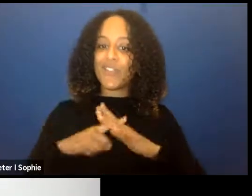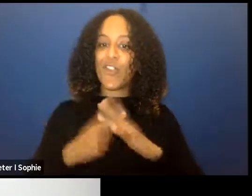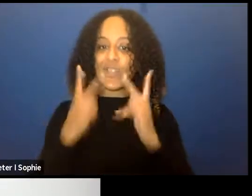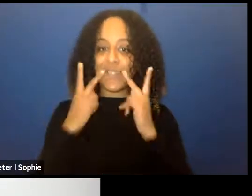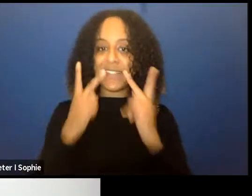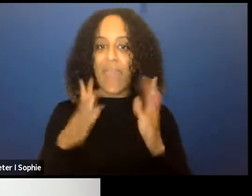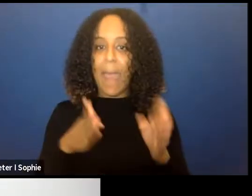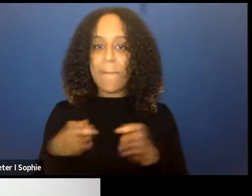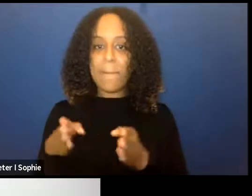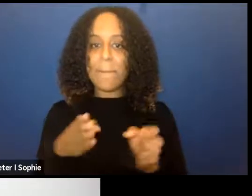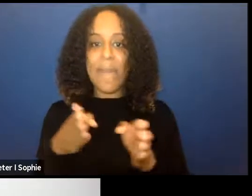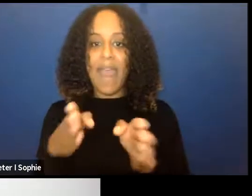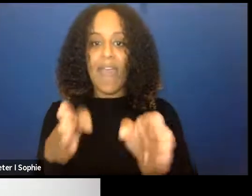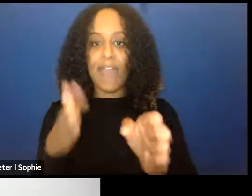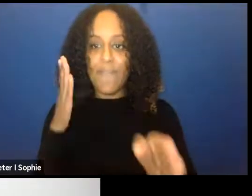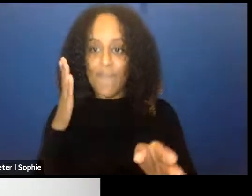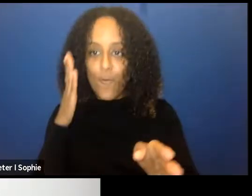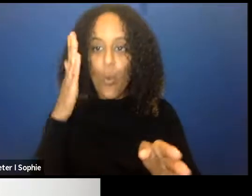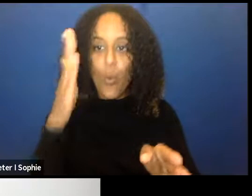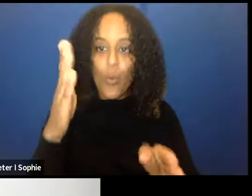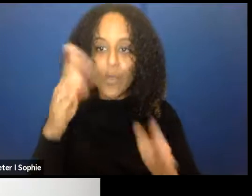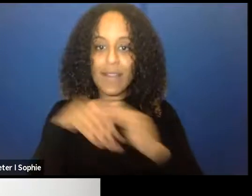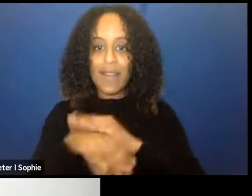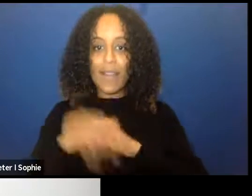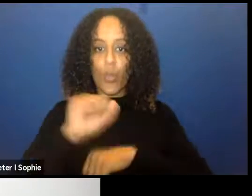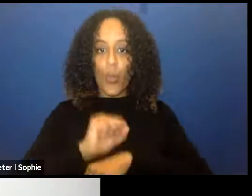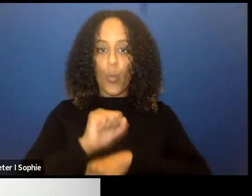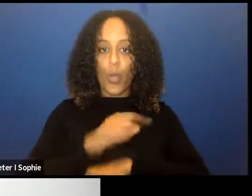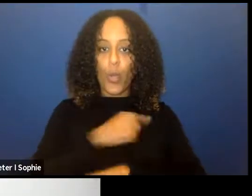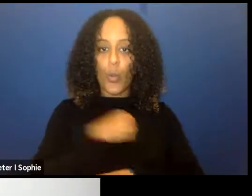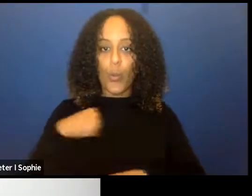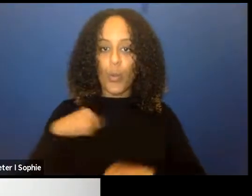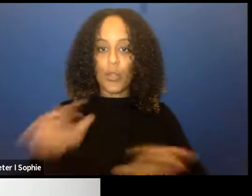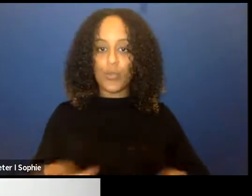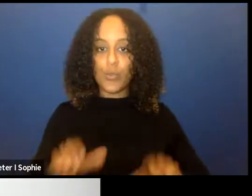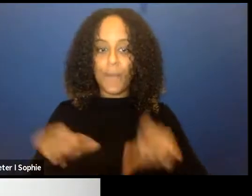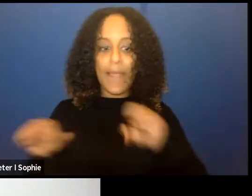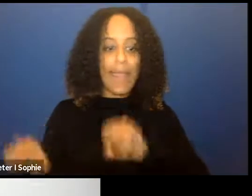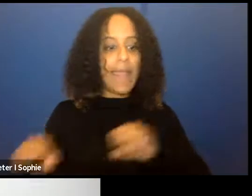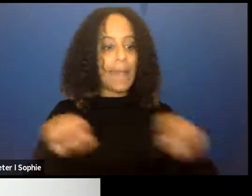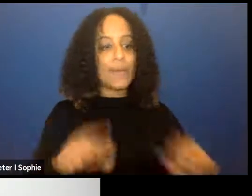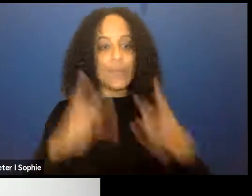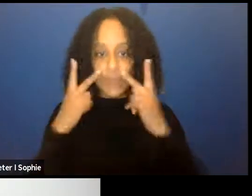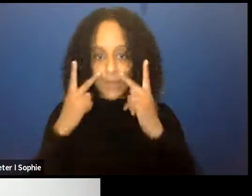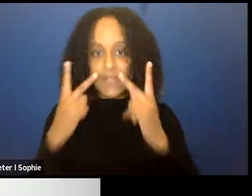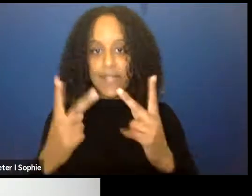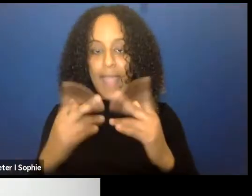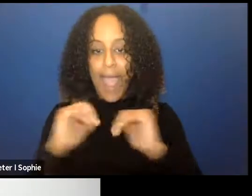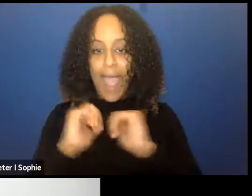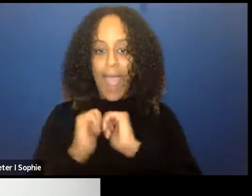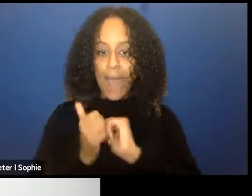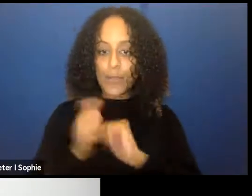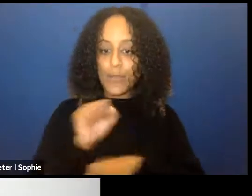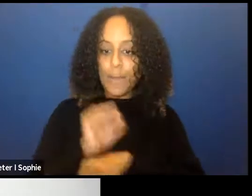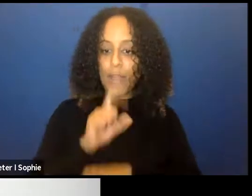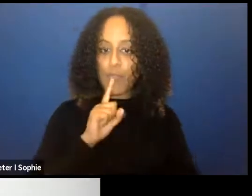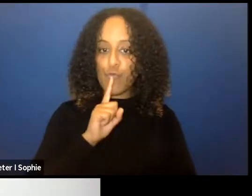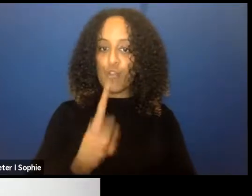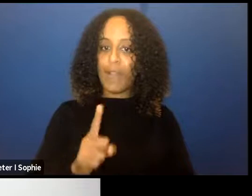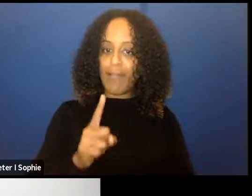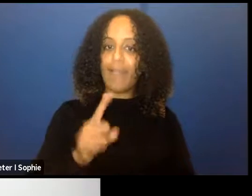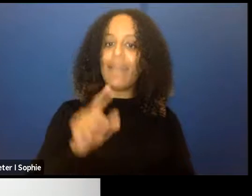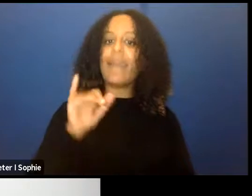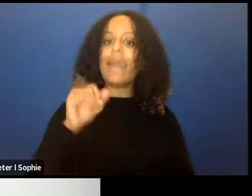path forward in this work that we're doing. Be able to see how to make real